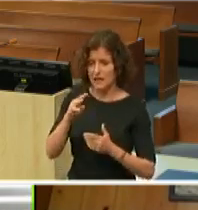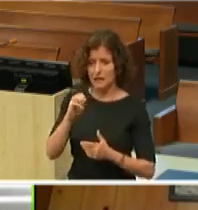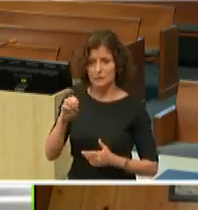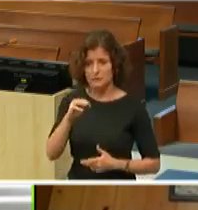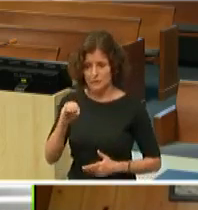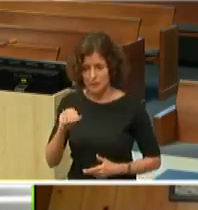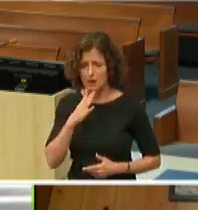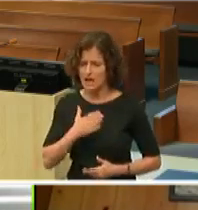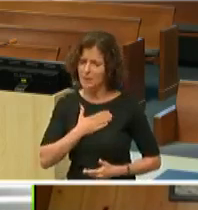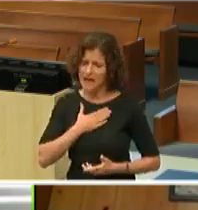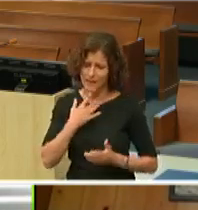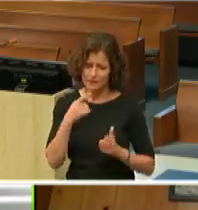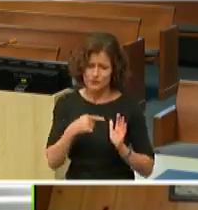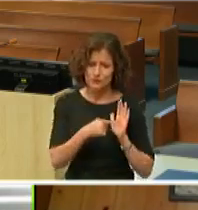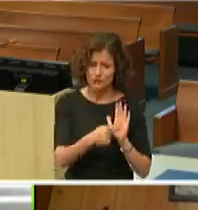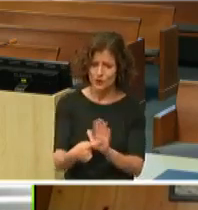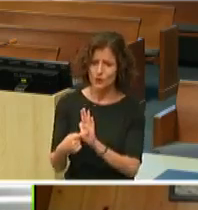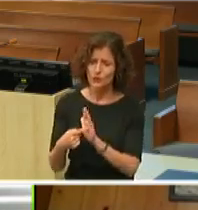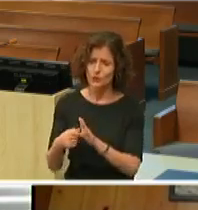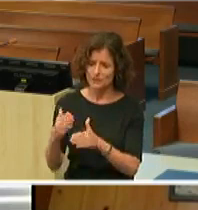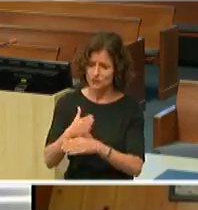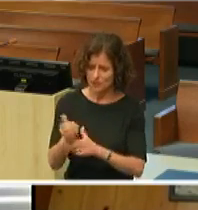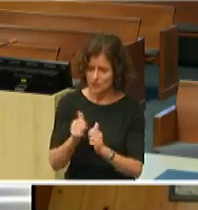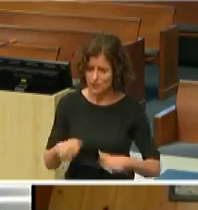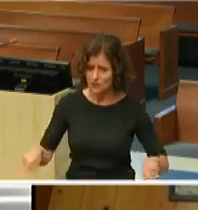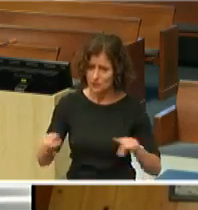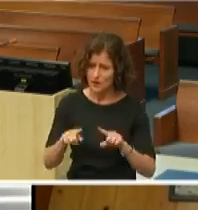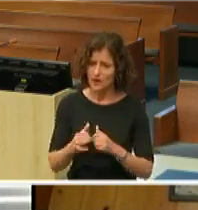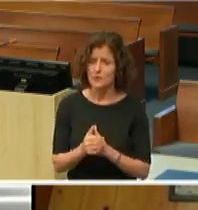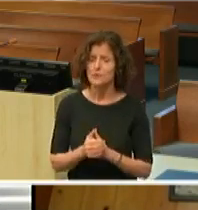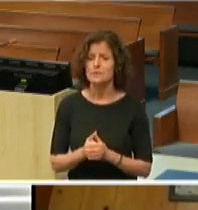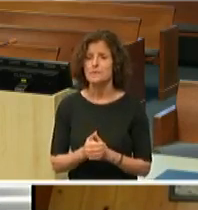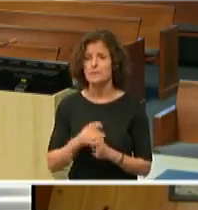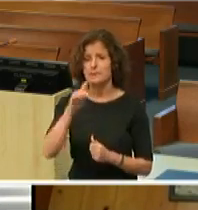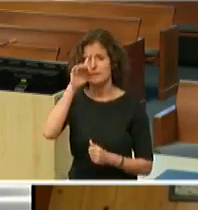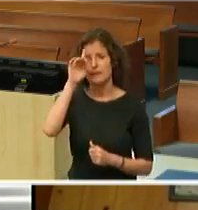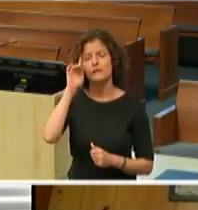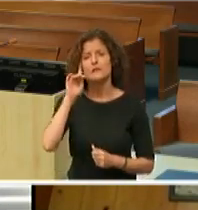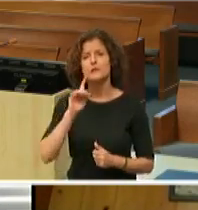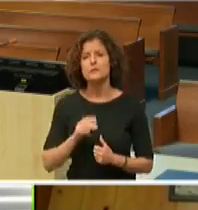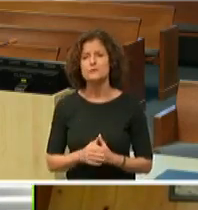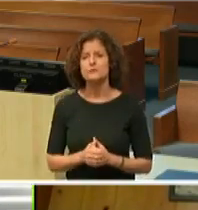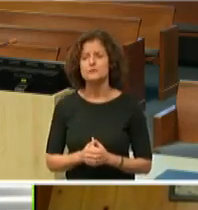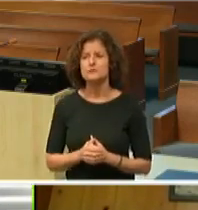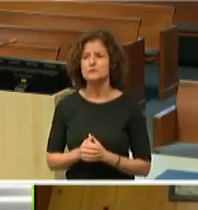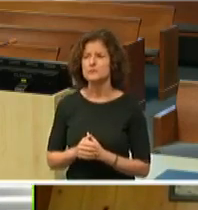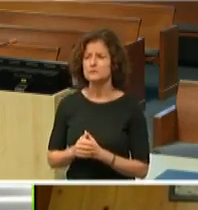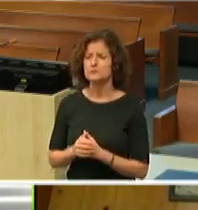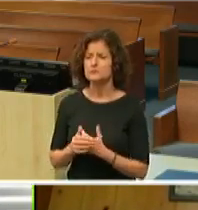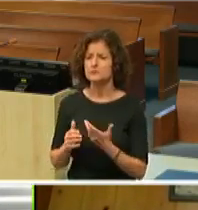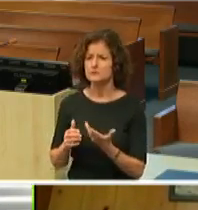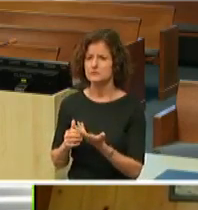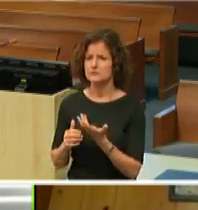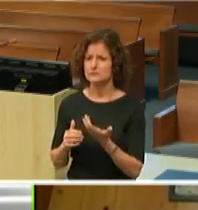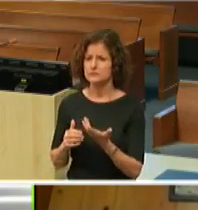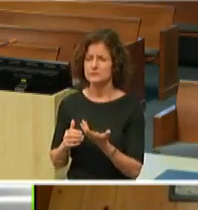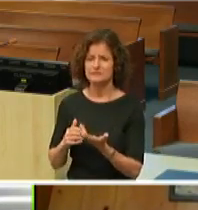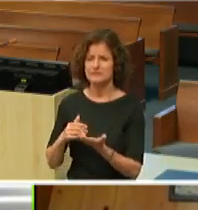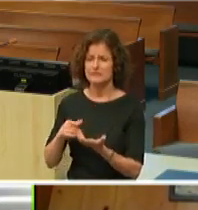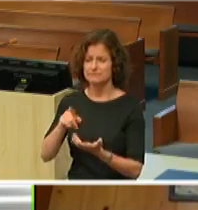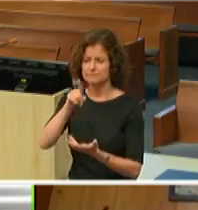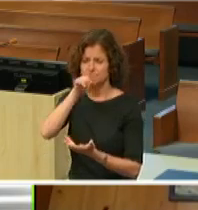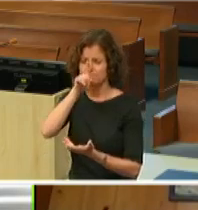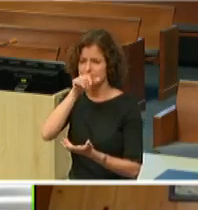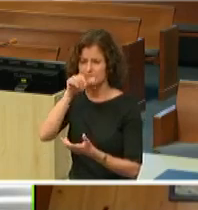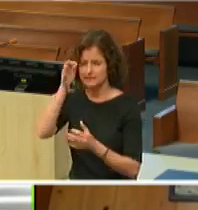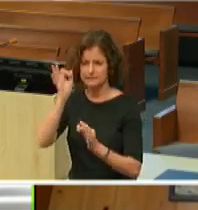I'm happy to share it with you. Okay. It came to me. Does not say that. it came to me, well, right, it does not say what they